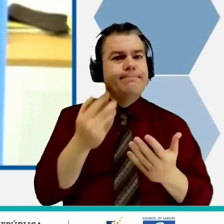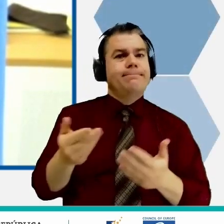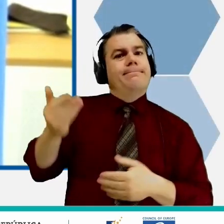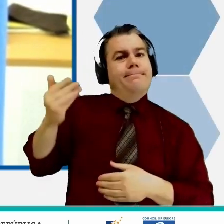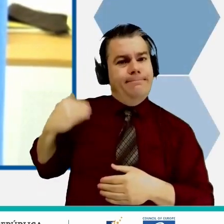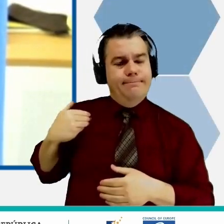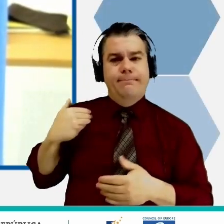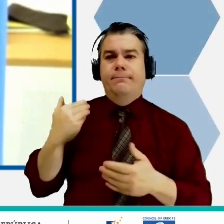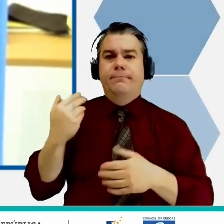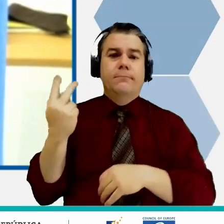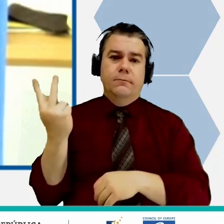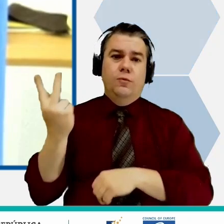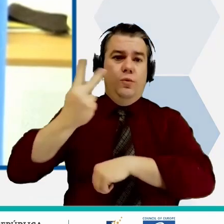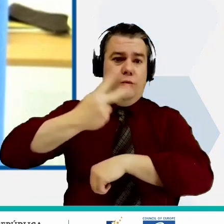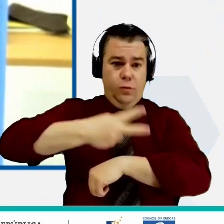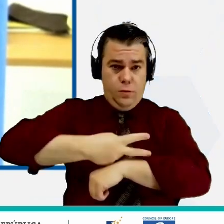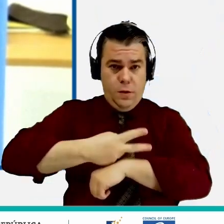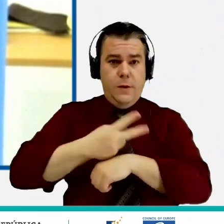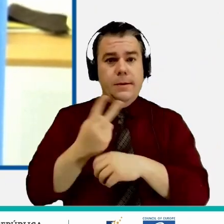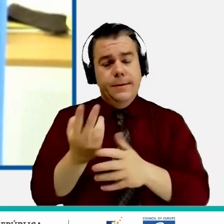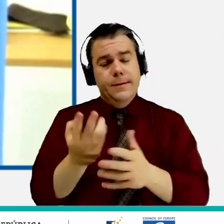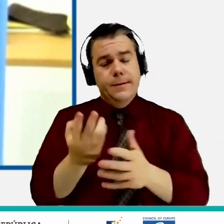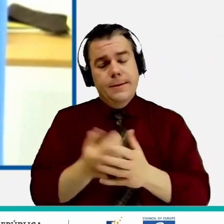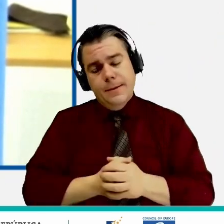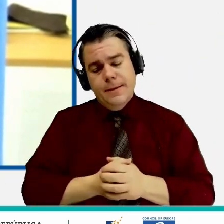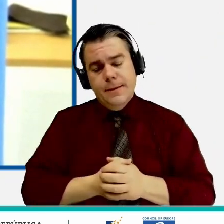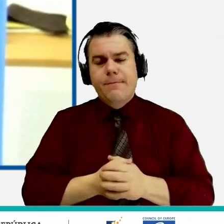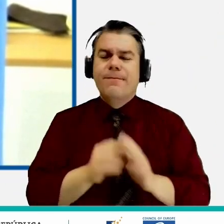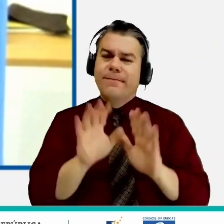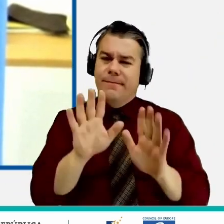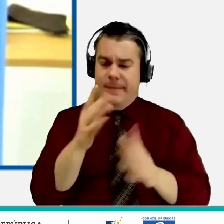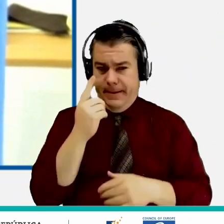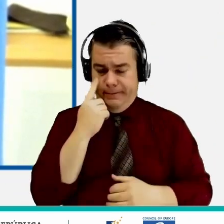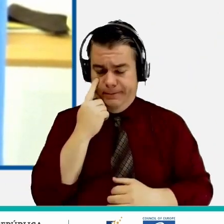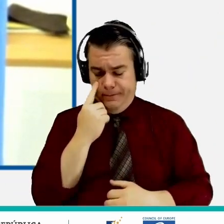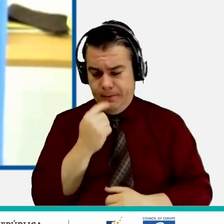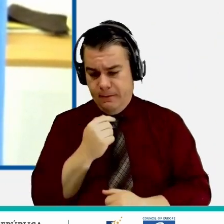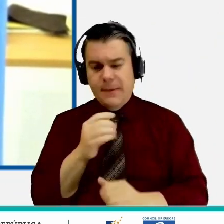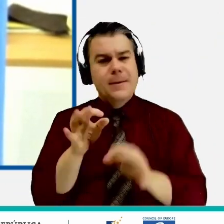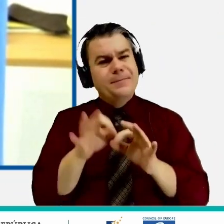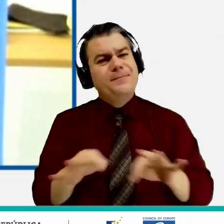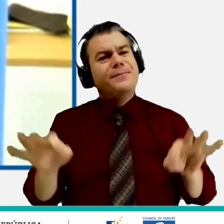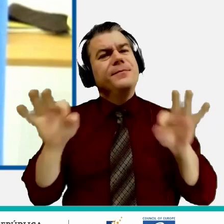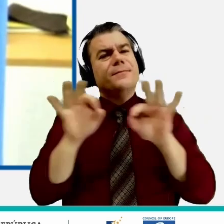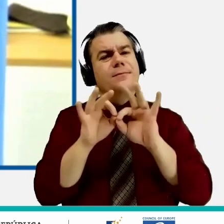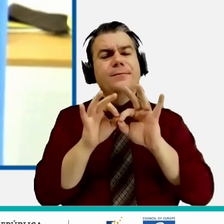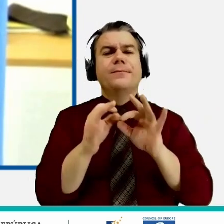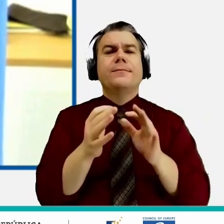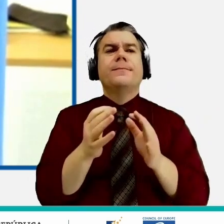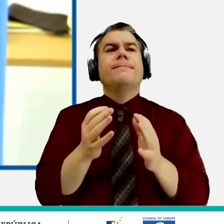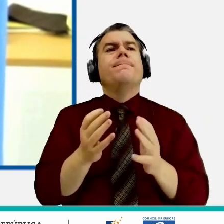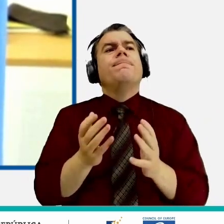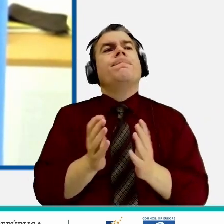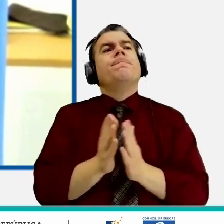past 2 days. But I would like to note particularly the important role of